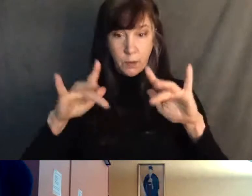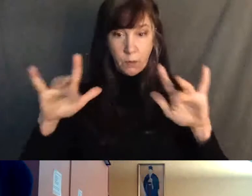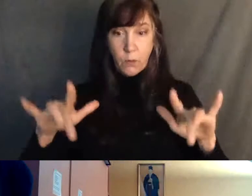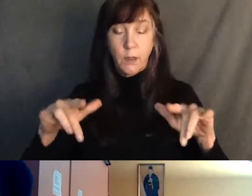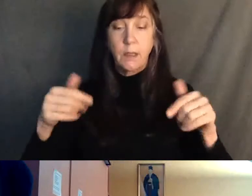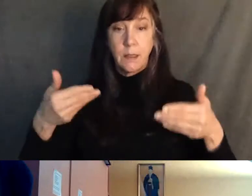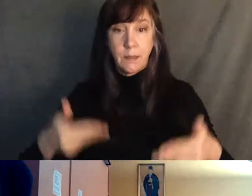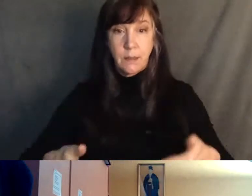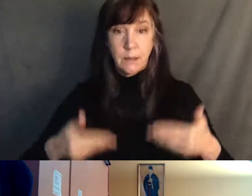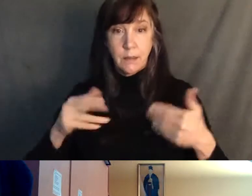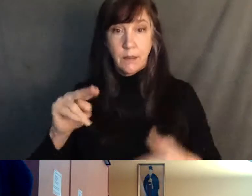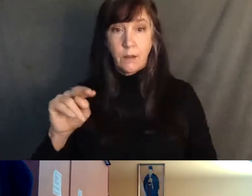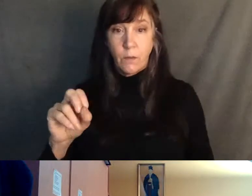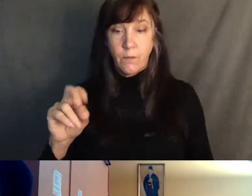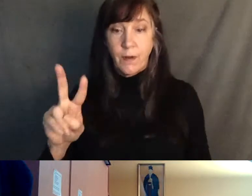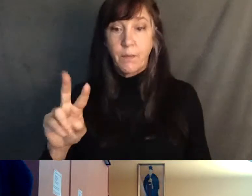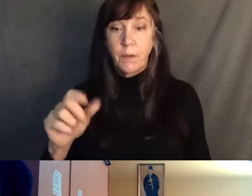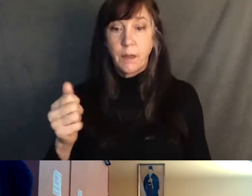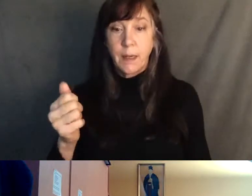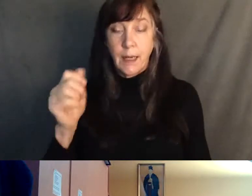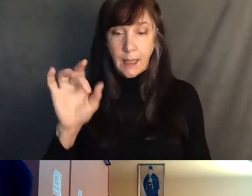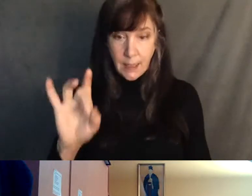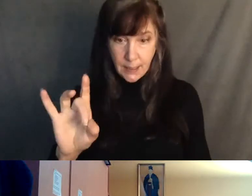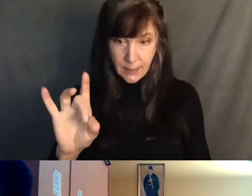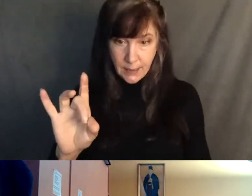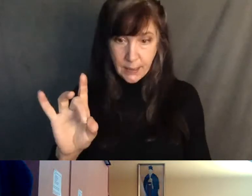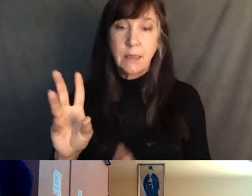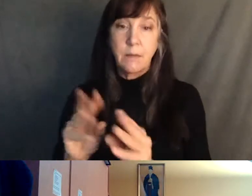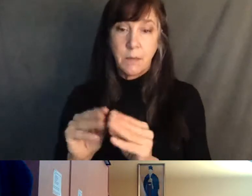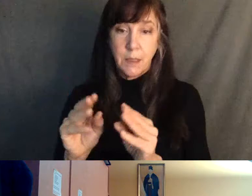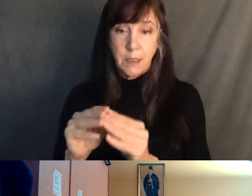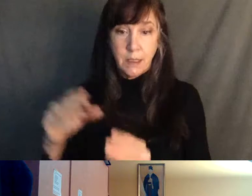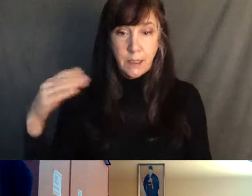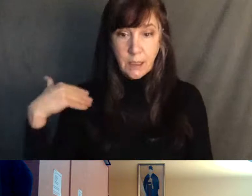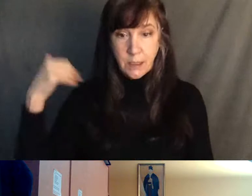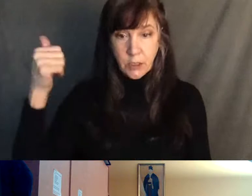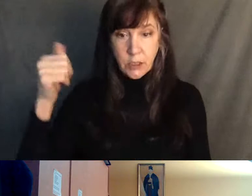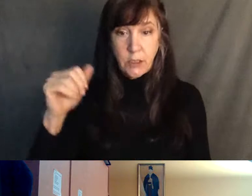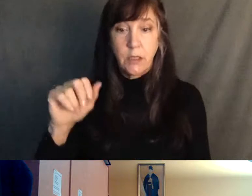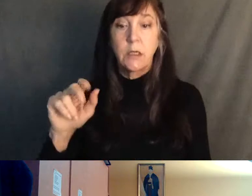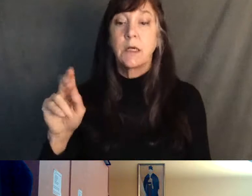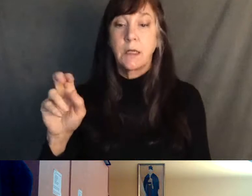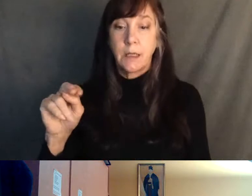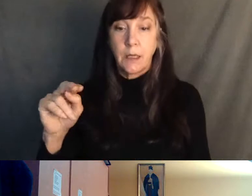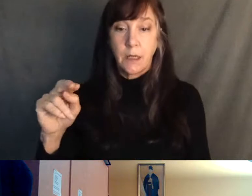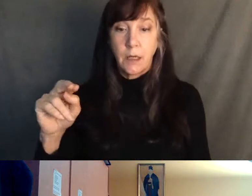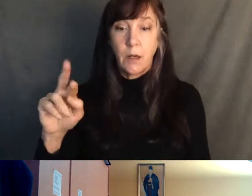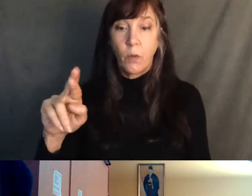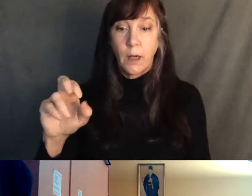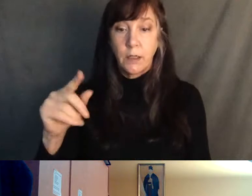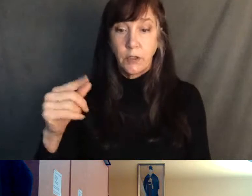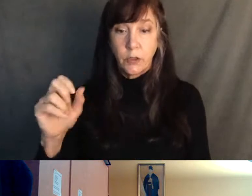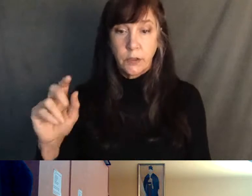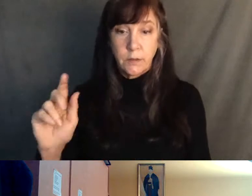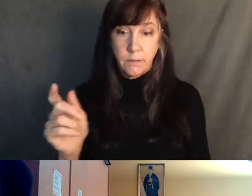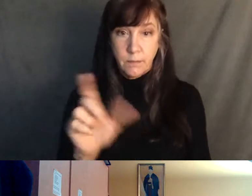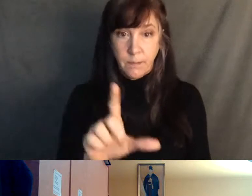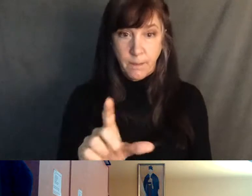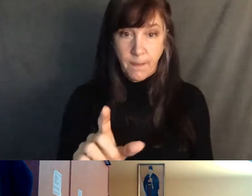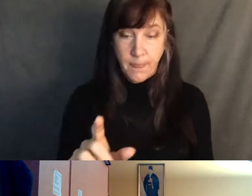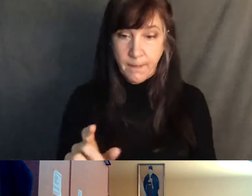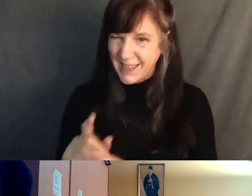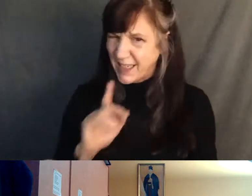the November 18th meeting. And Chair Rogers, I'm handing it back over to you. So, and are you sure the recording is on?